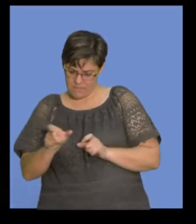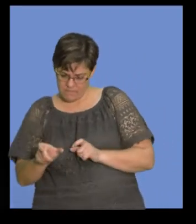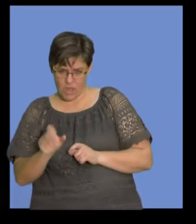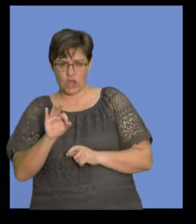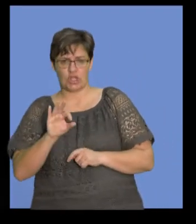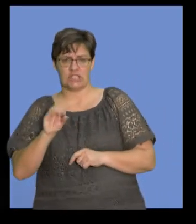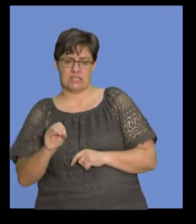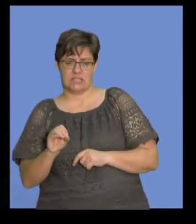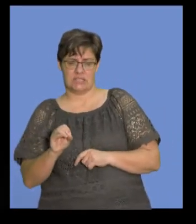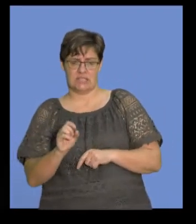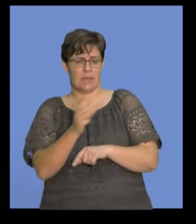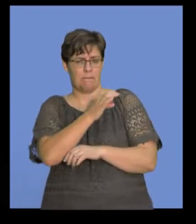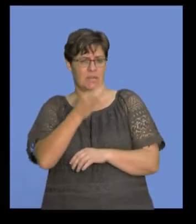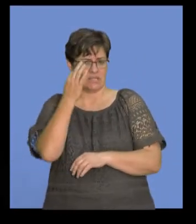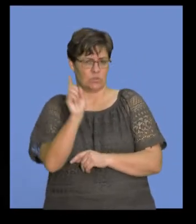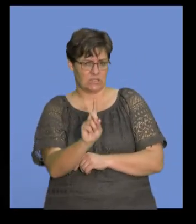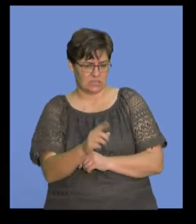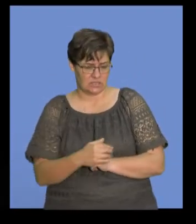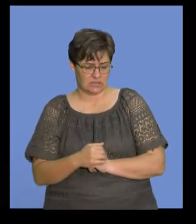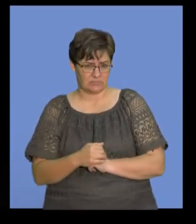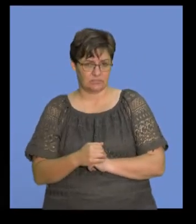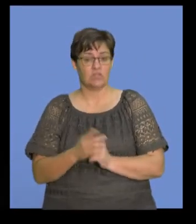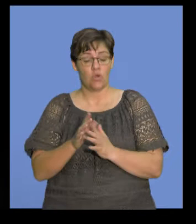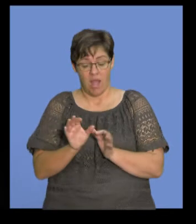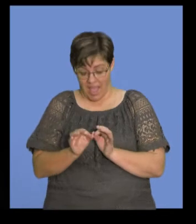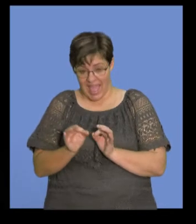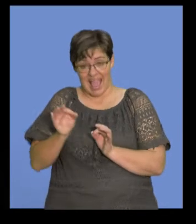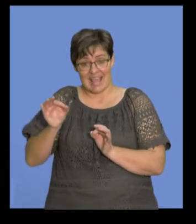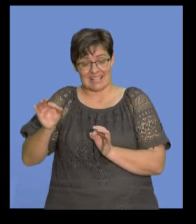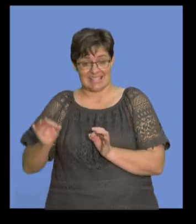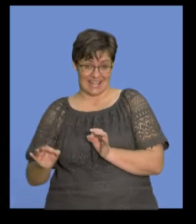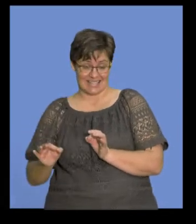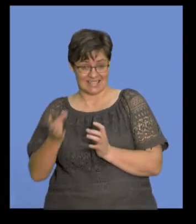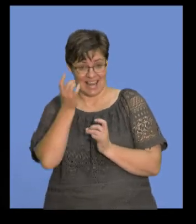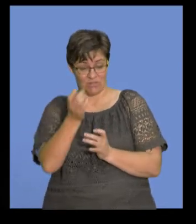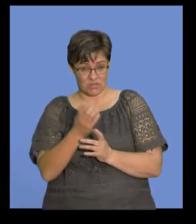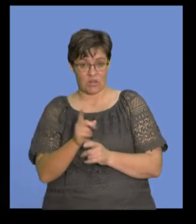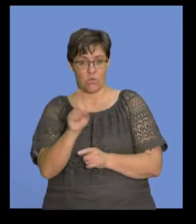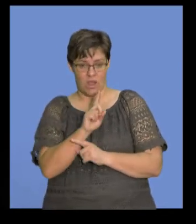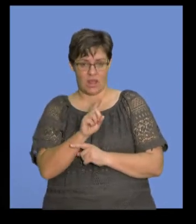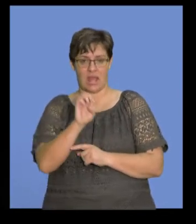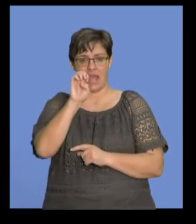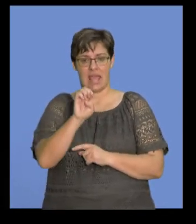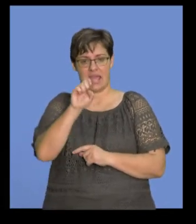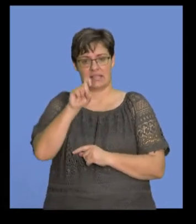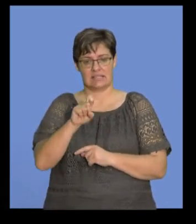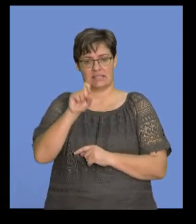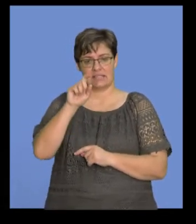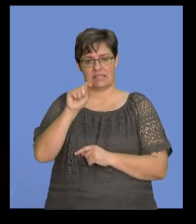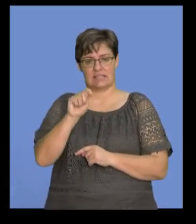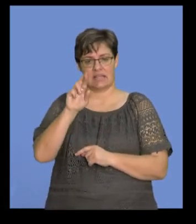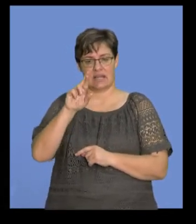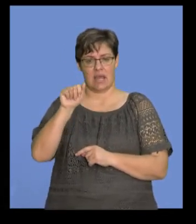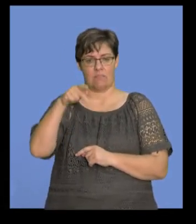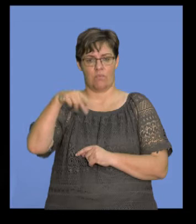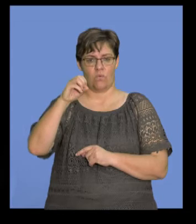that reading at 30 minutes. And that process of being able to extend the data is called